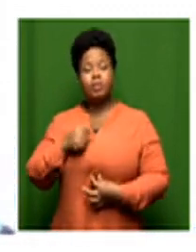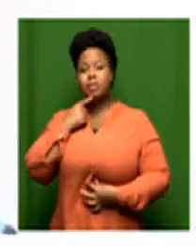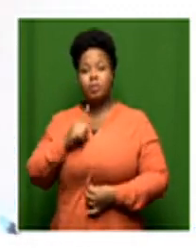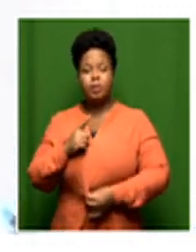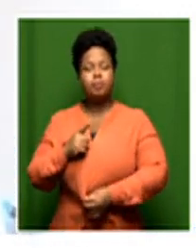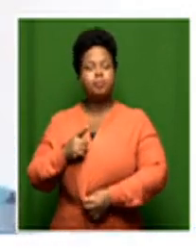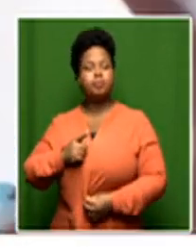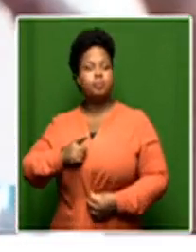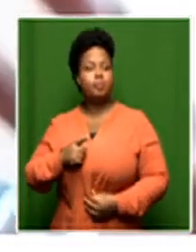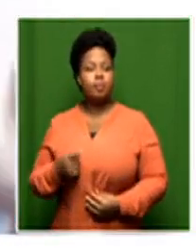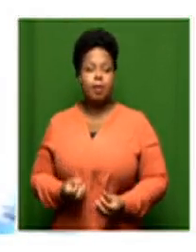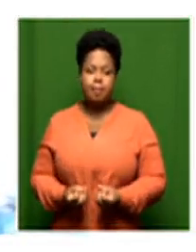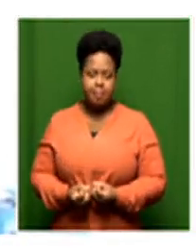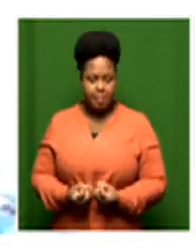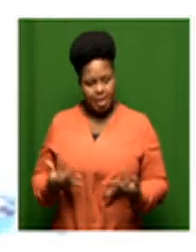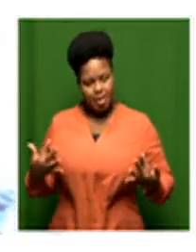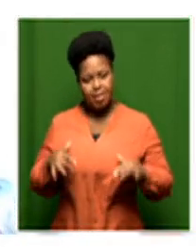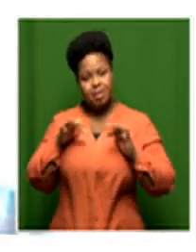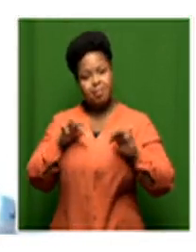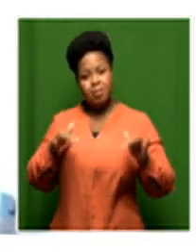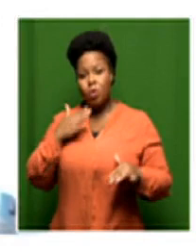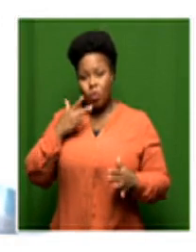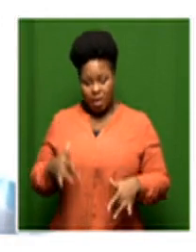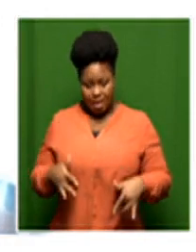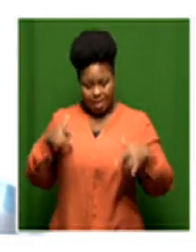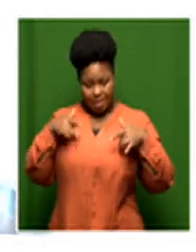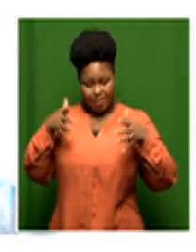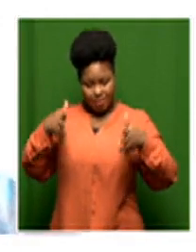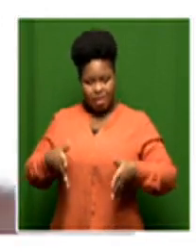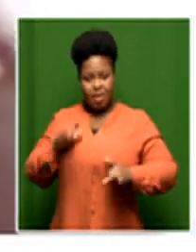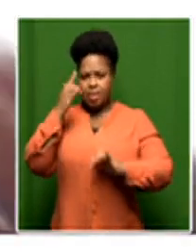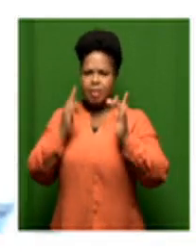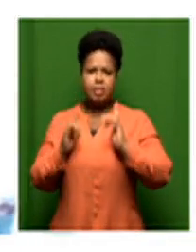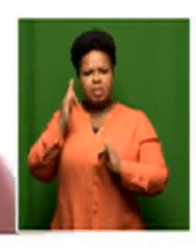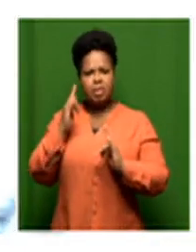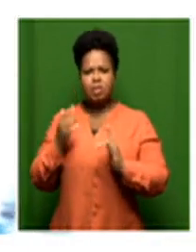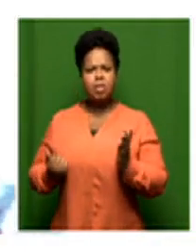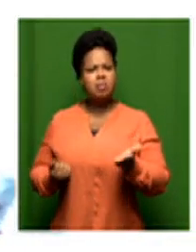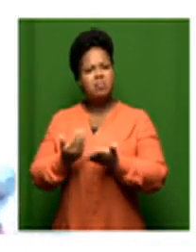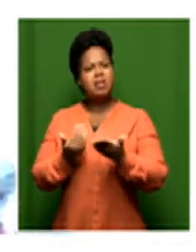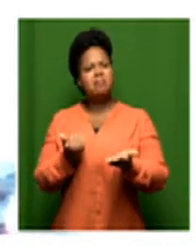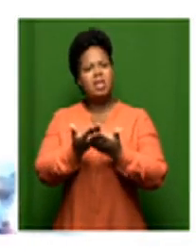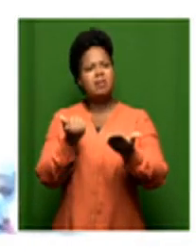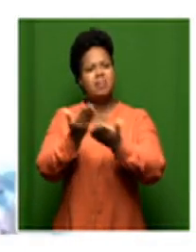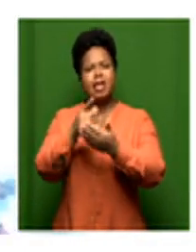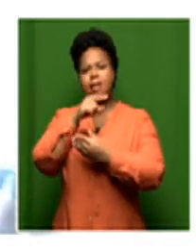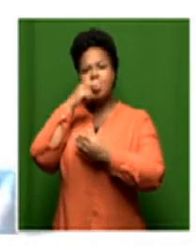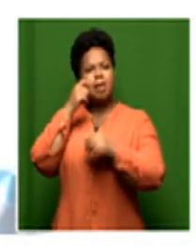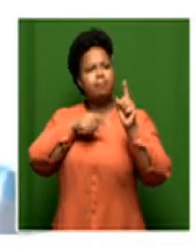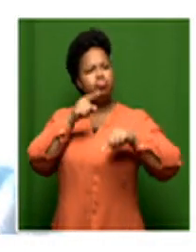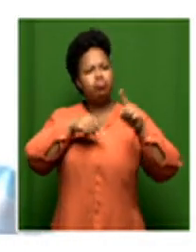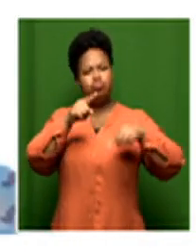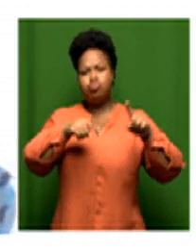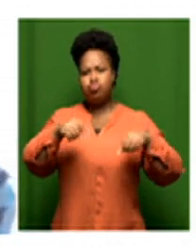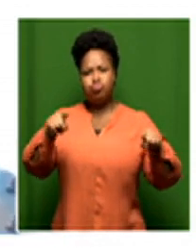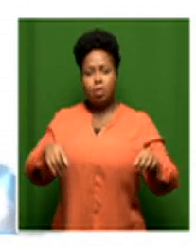is that the majority of people in the city have submitted a number of names. That's why I've